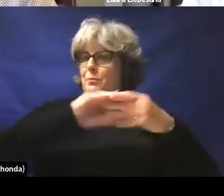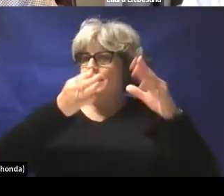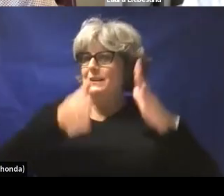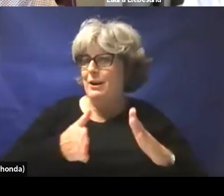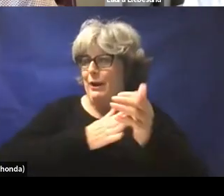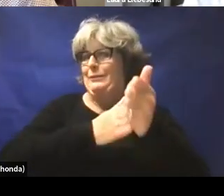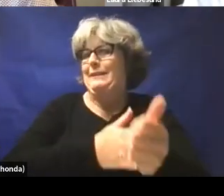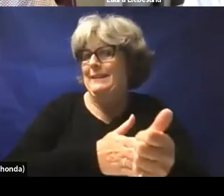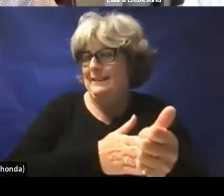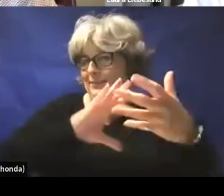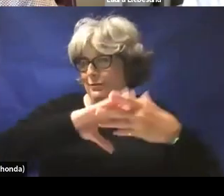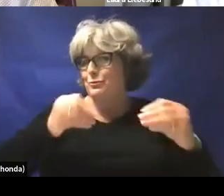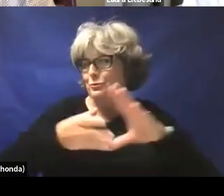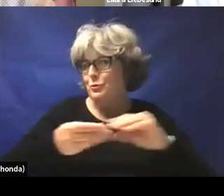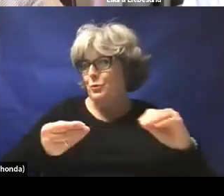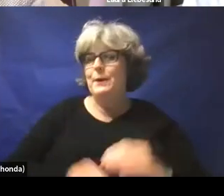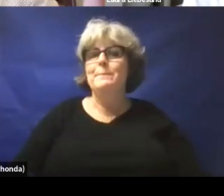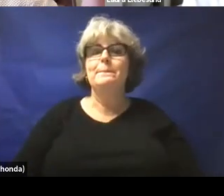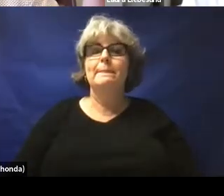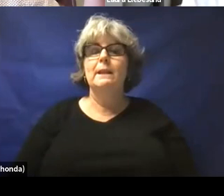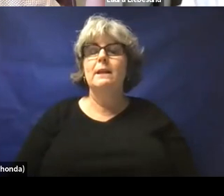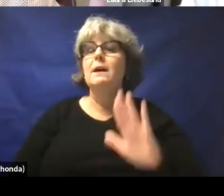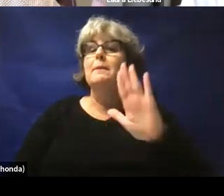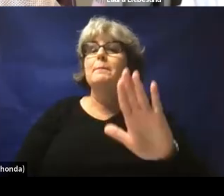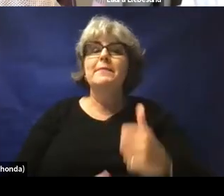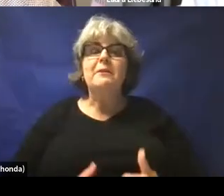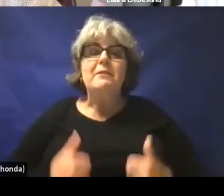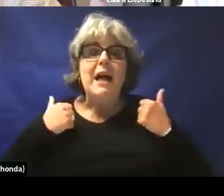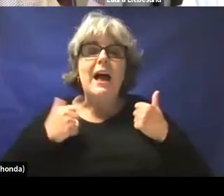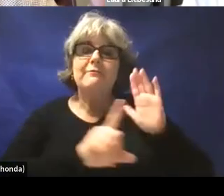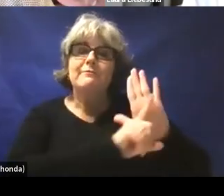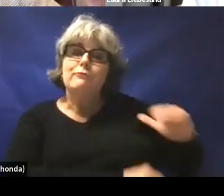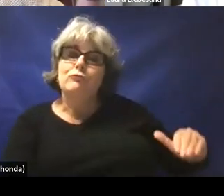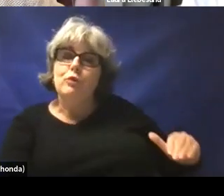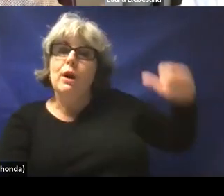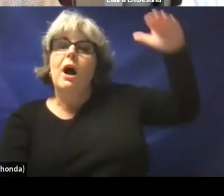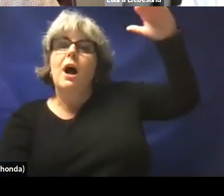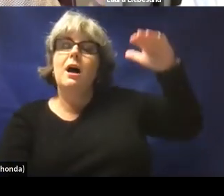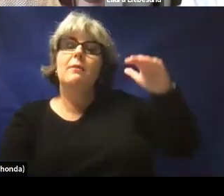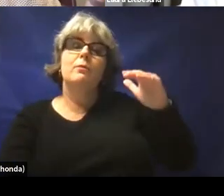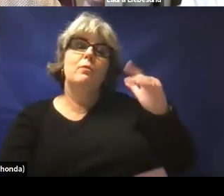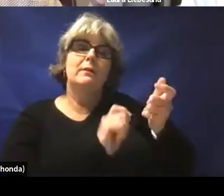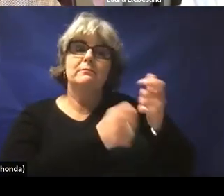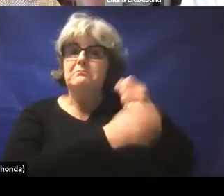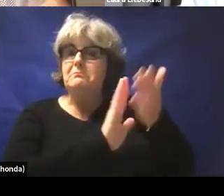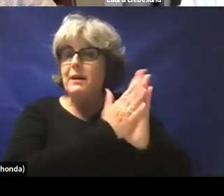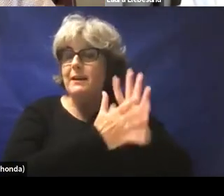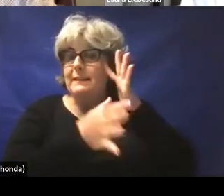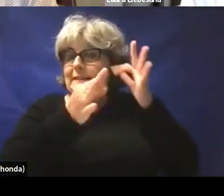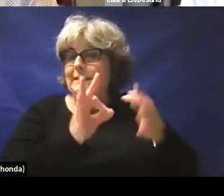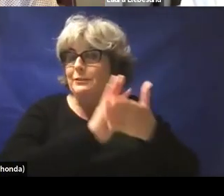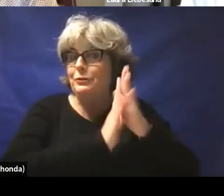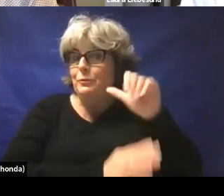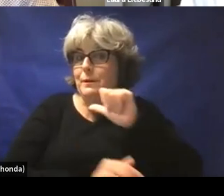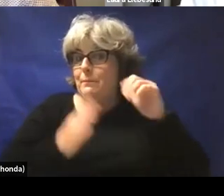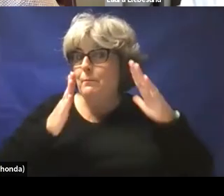you know, really delving back into their life, their childhood, you know, what really informed their decisions to become a bartender, and